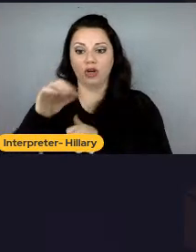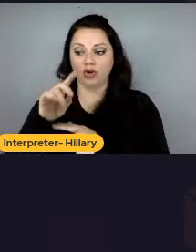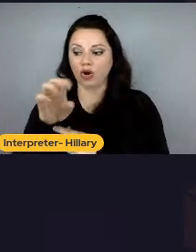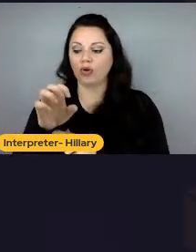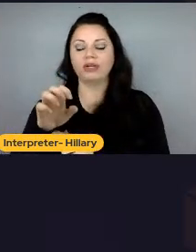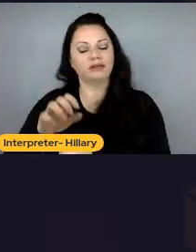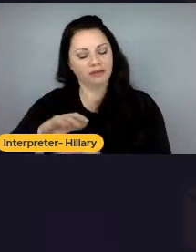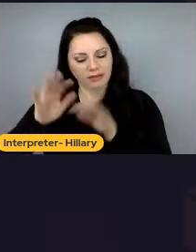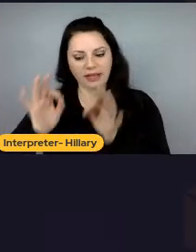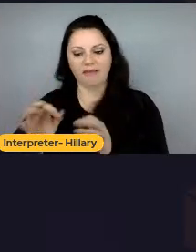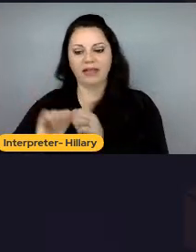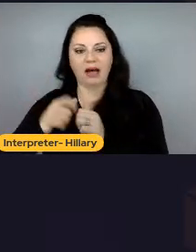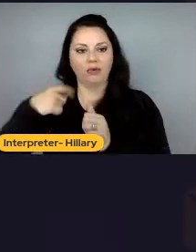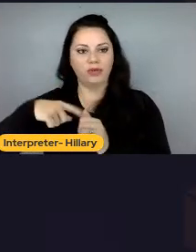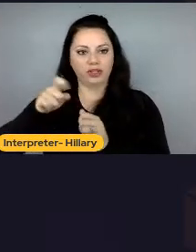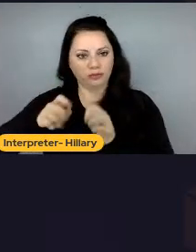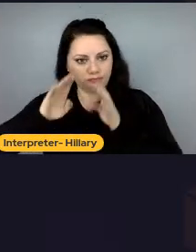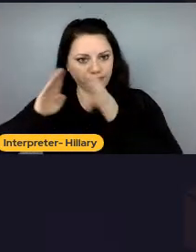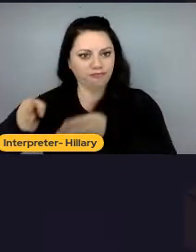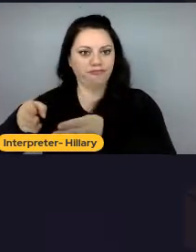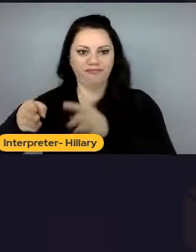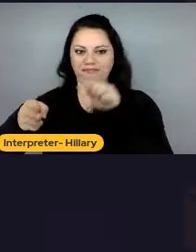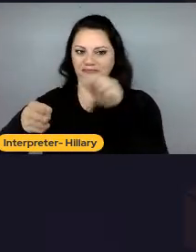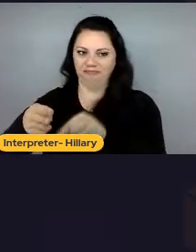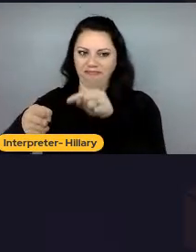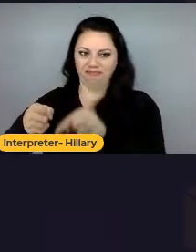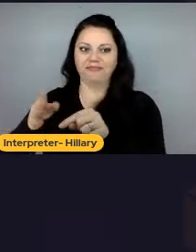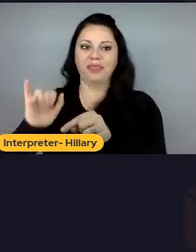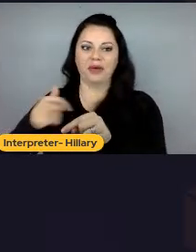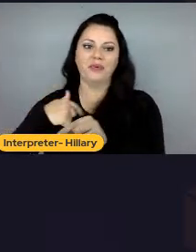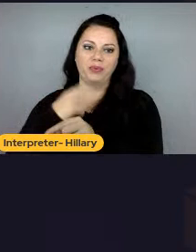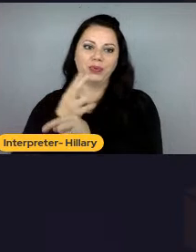the way forward, and that's what we use at work.